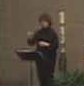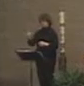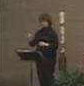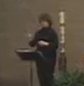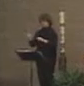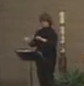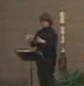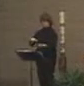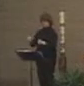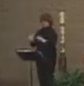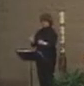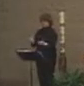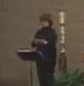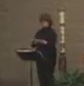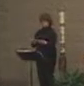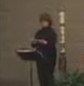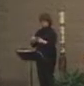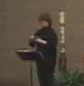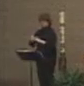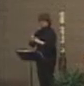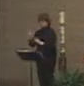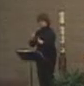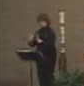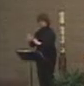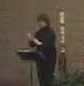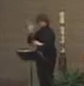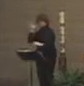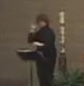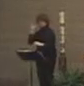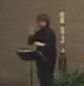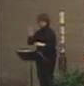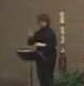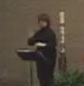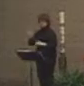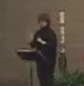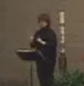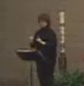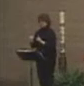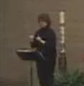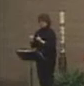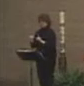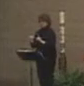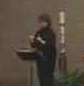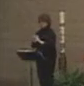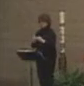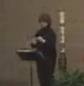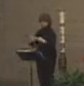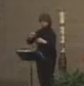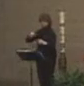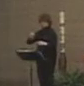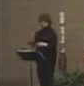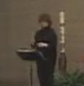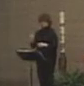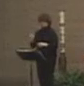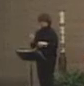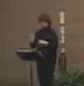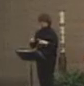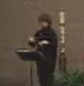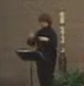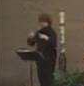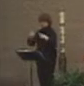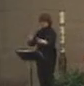of Jesus's. And we hear 2 of the followers of John are again given direction, this time